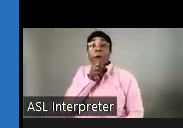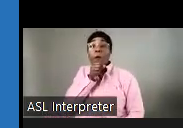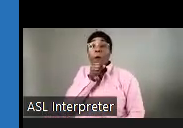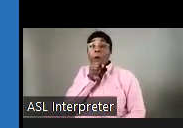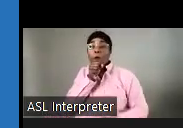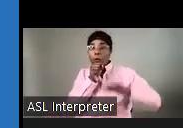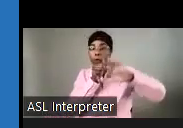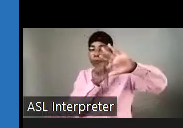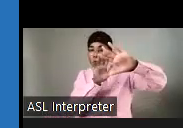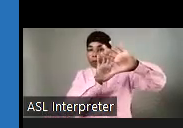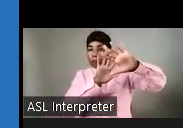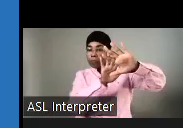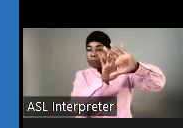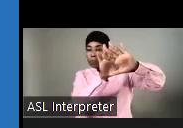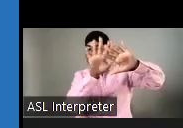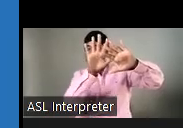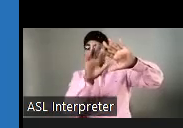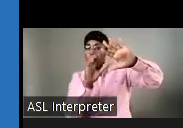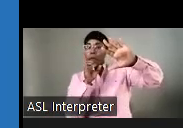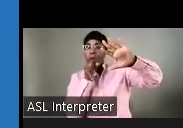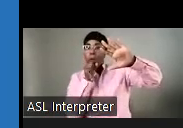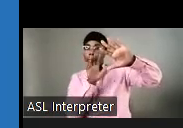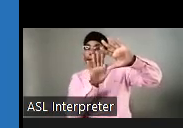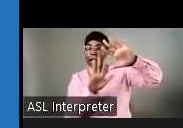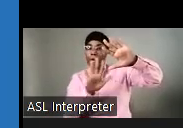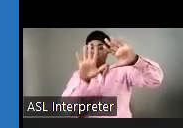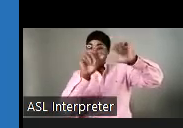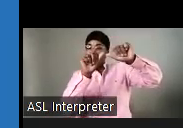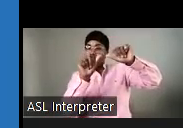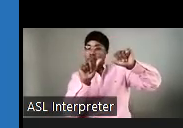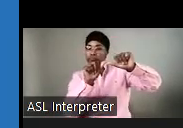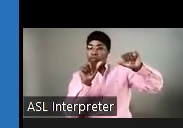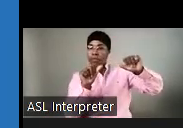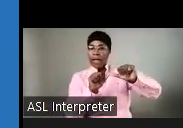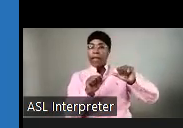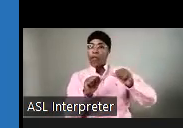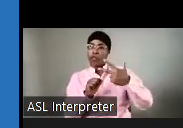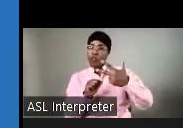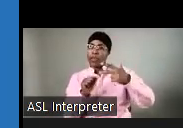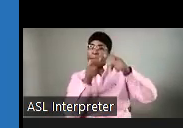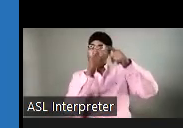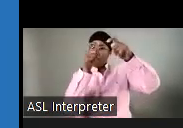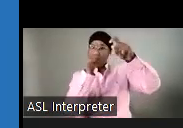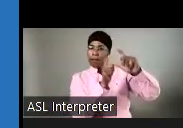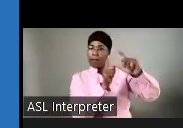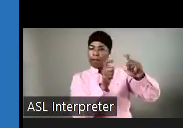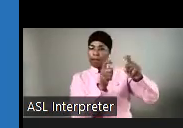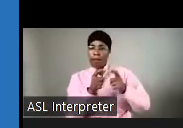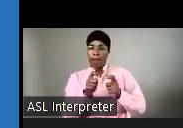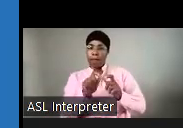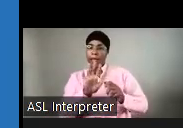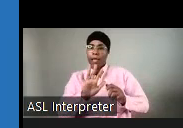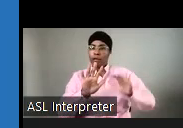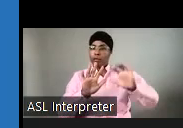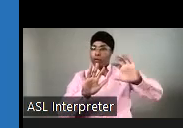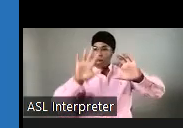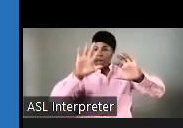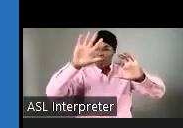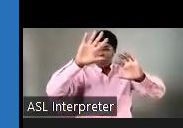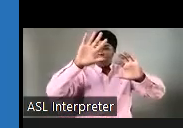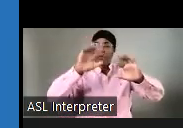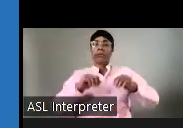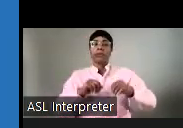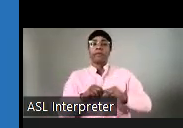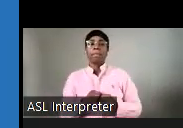Lake Reservation. It's expansive. It has largely 3 big areas, you know, with tricklings in other areas.